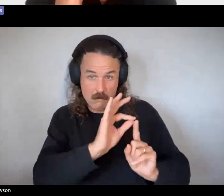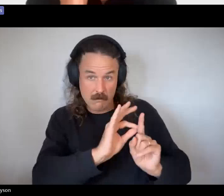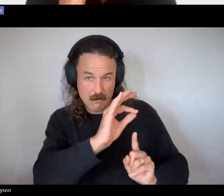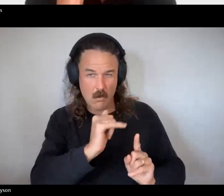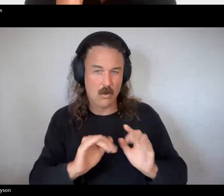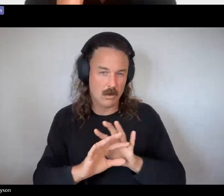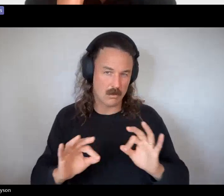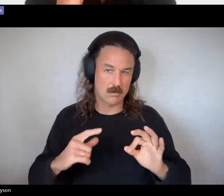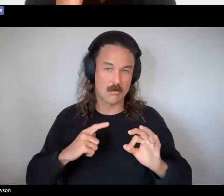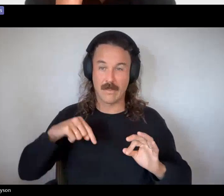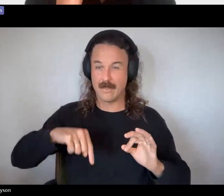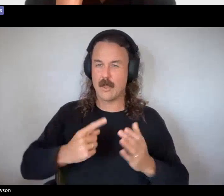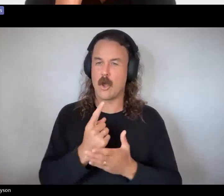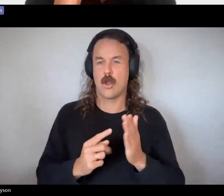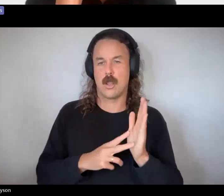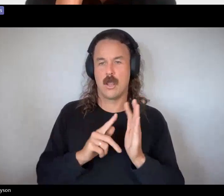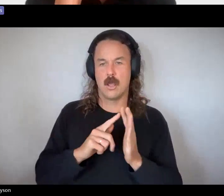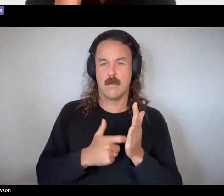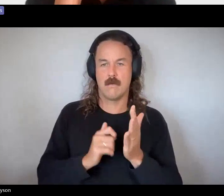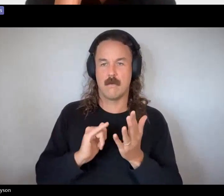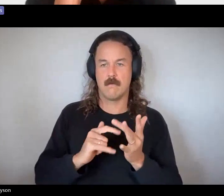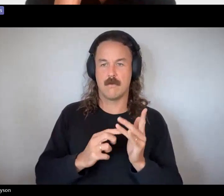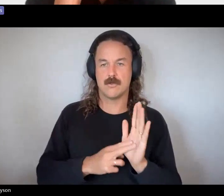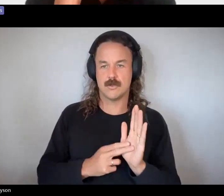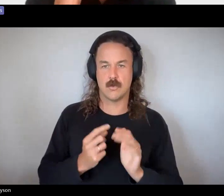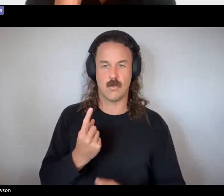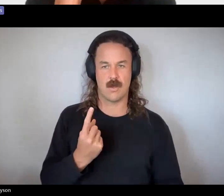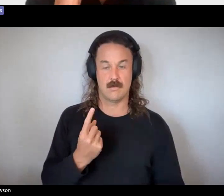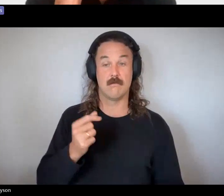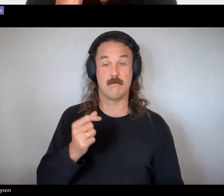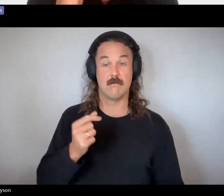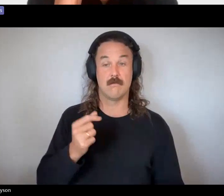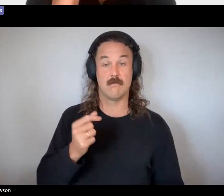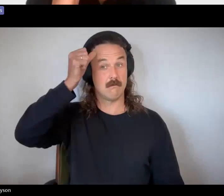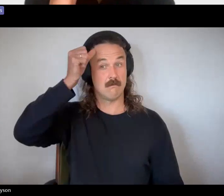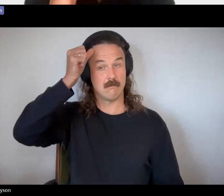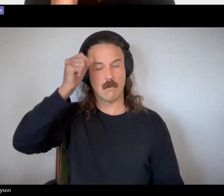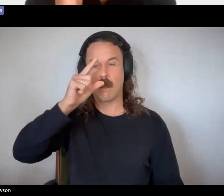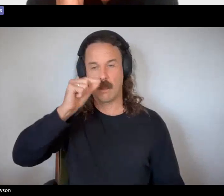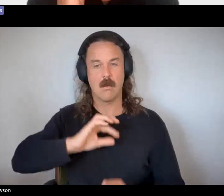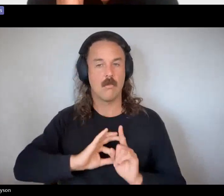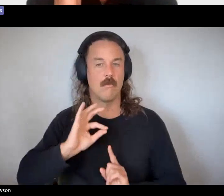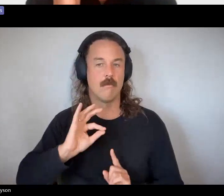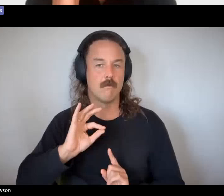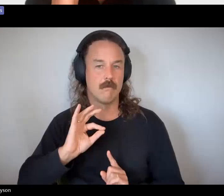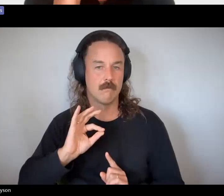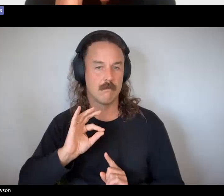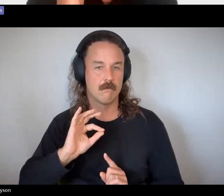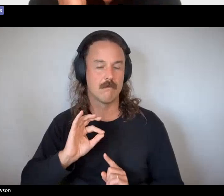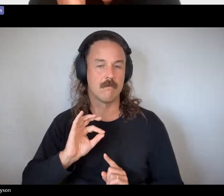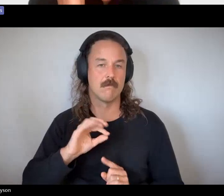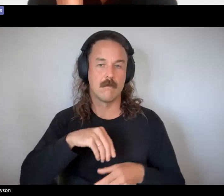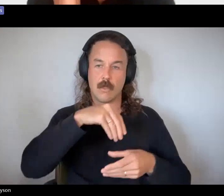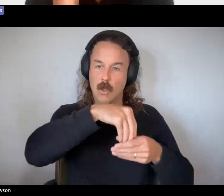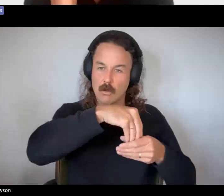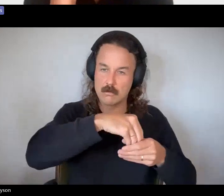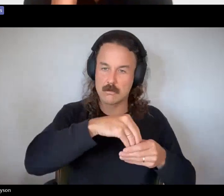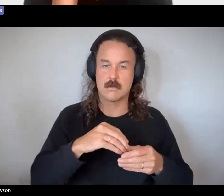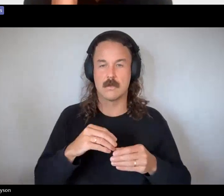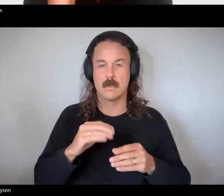1, and there's no doubt that there's room for improvements, both in the content and, as Kim said, in the way in which we deliver